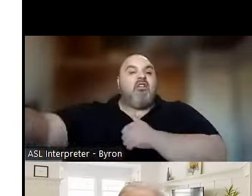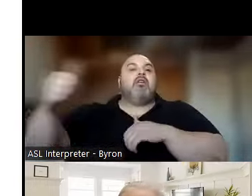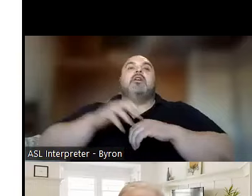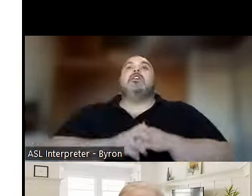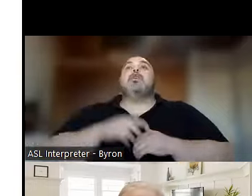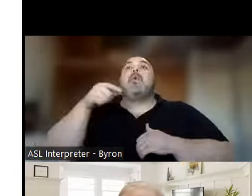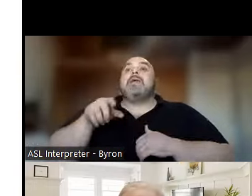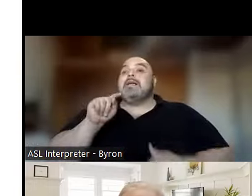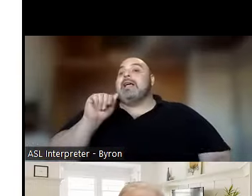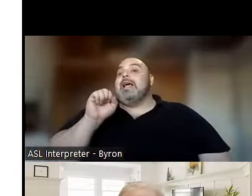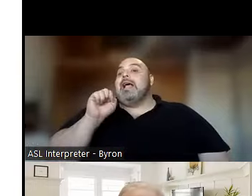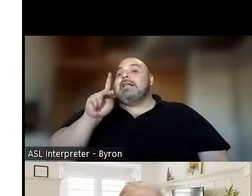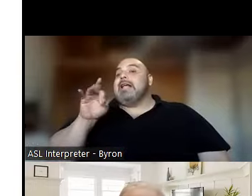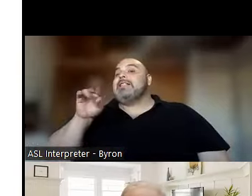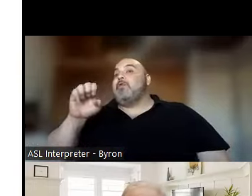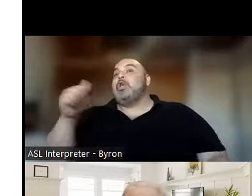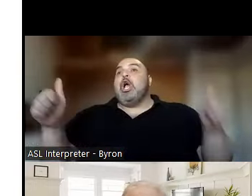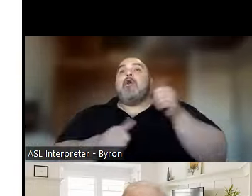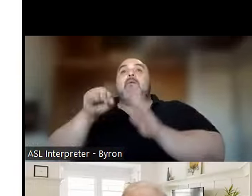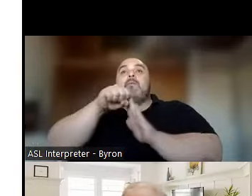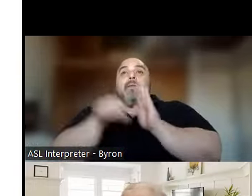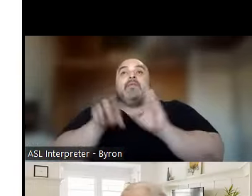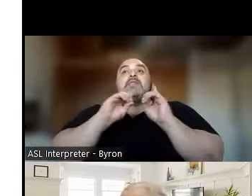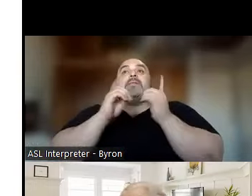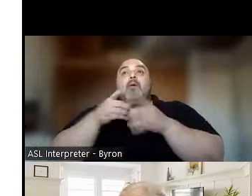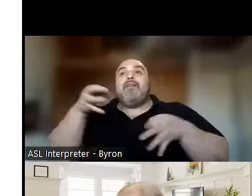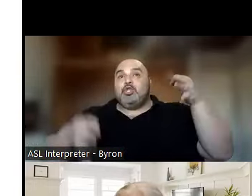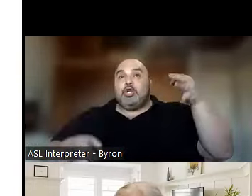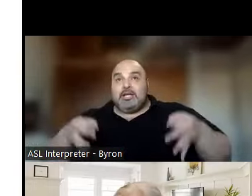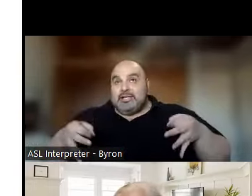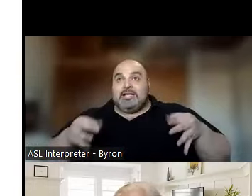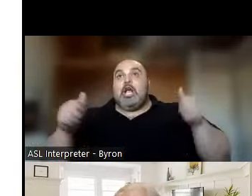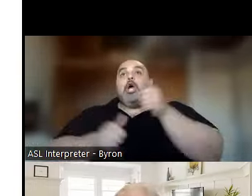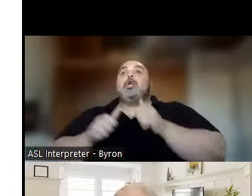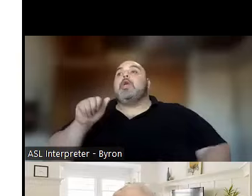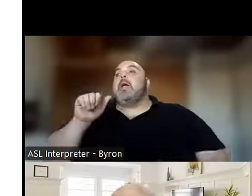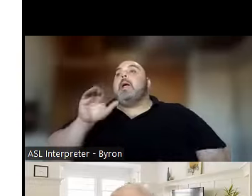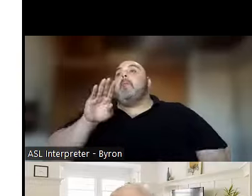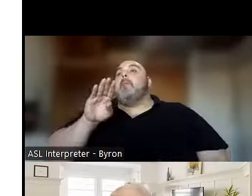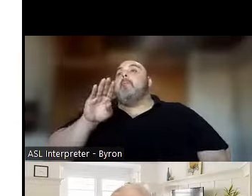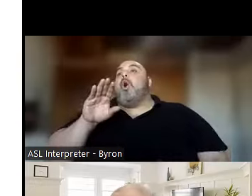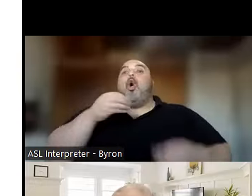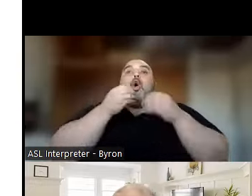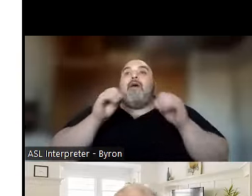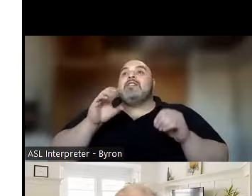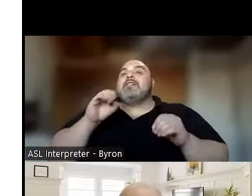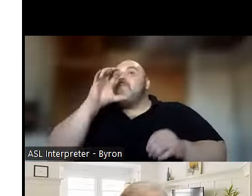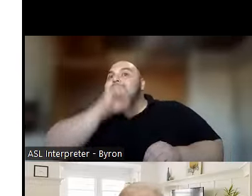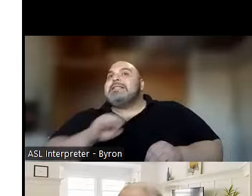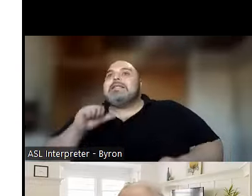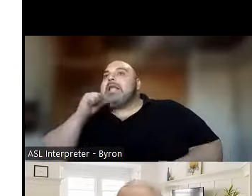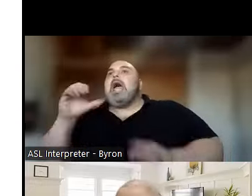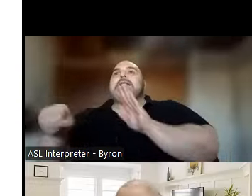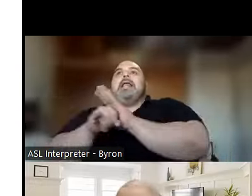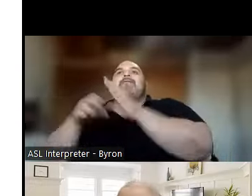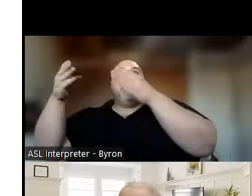housed under a state Department of Justice and their Bureau of Missing and Unidentified Persons to build recommendations, just like what